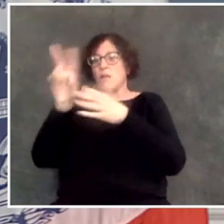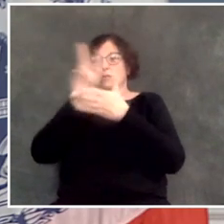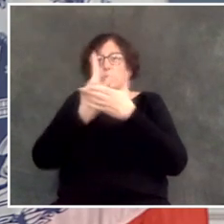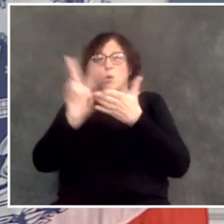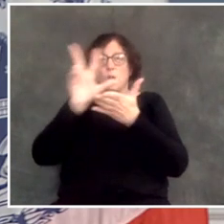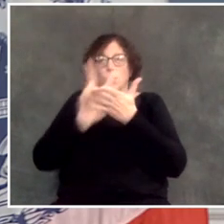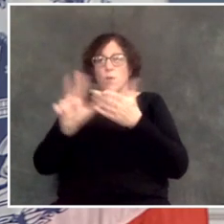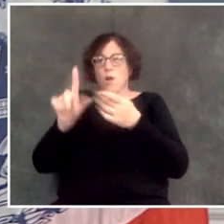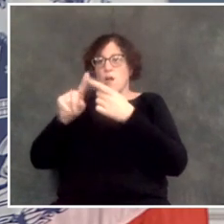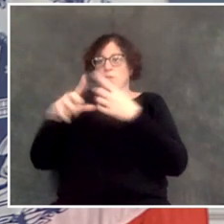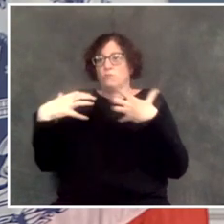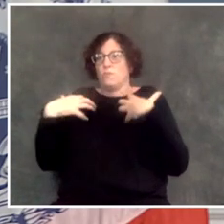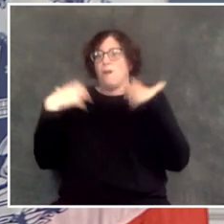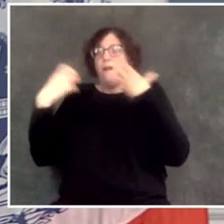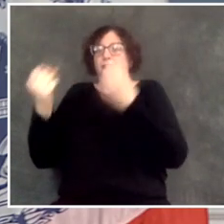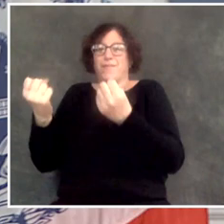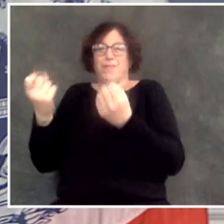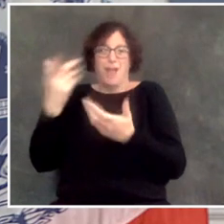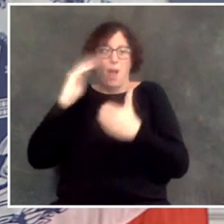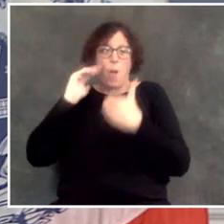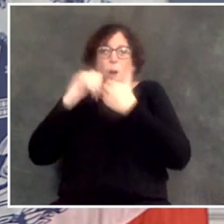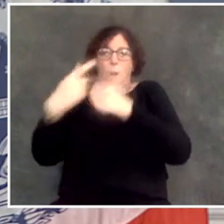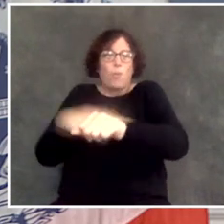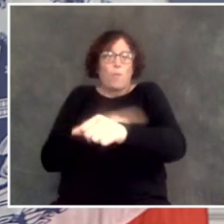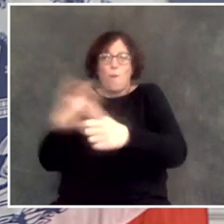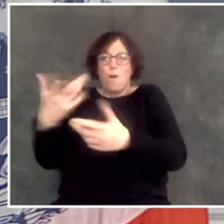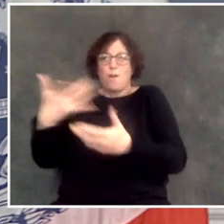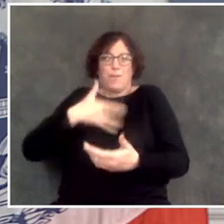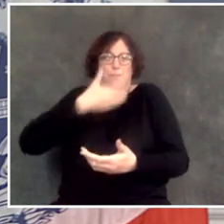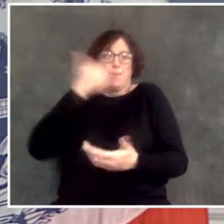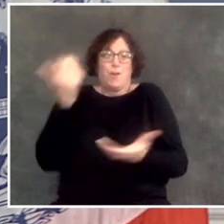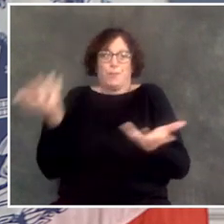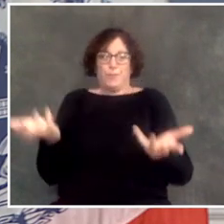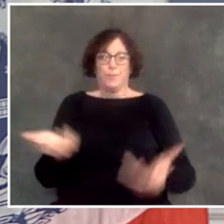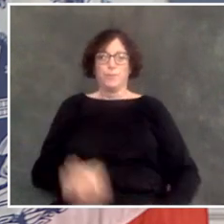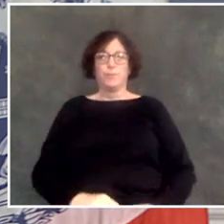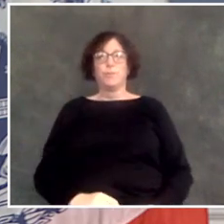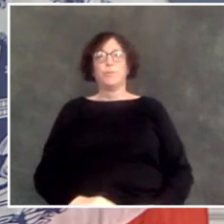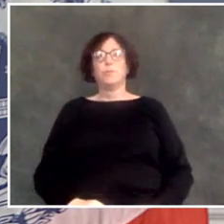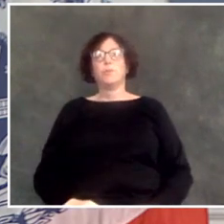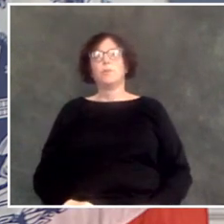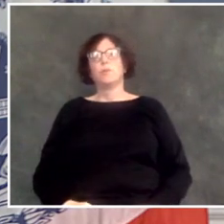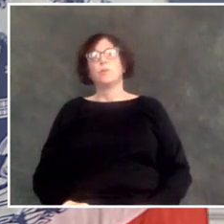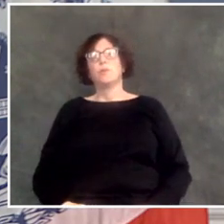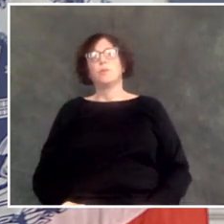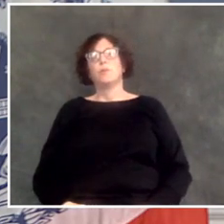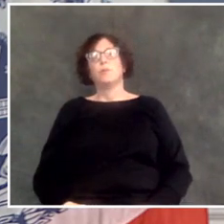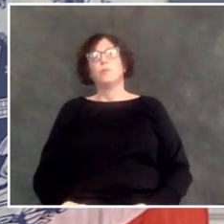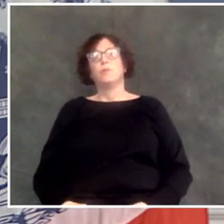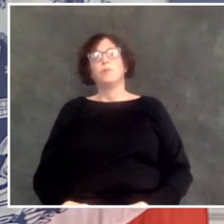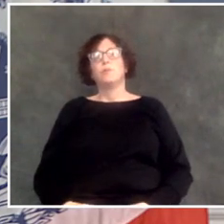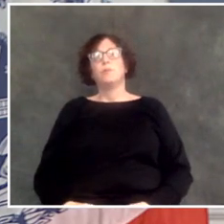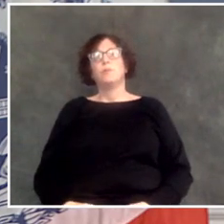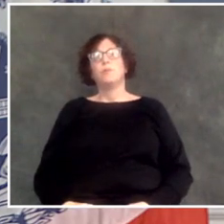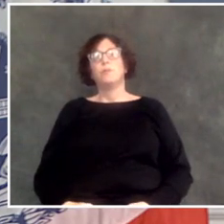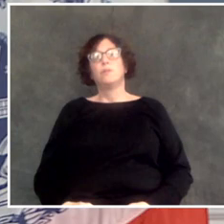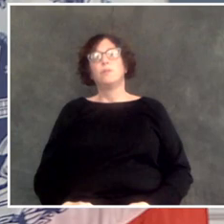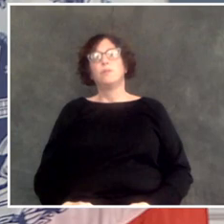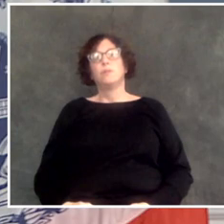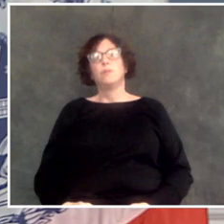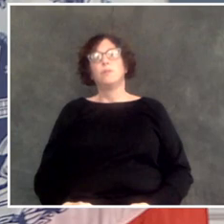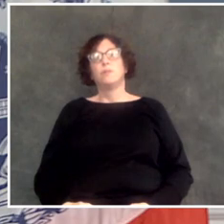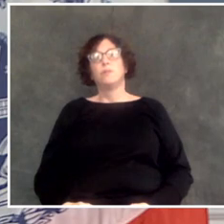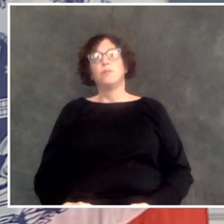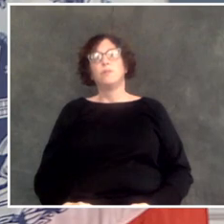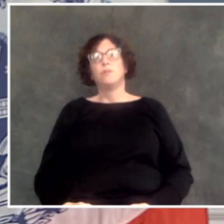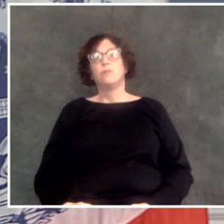and Oxyris will go into more detail. You got to think about the bed through the lens of the human being